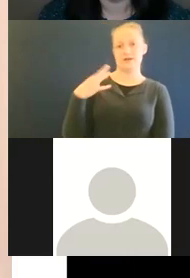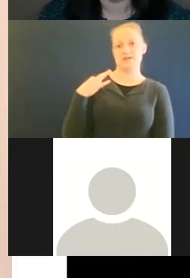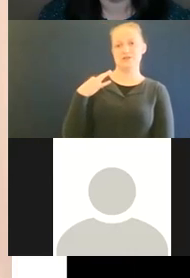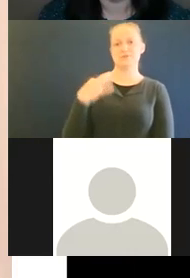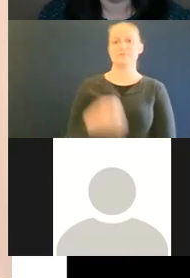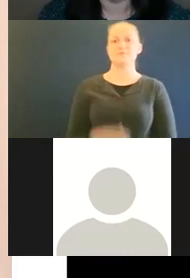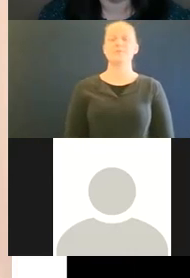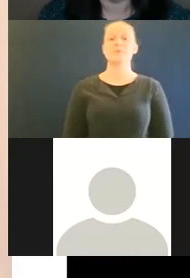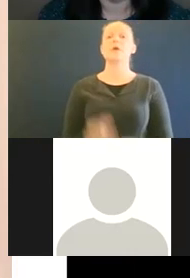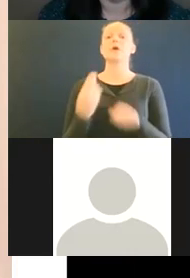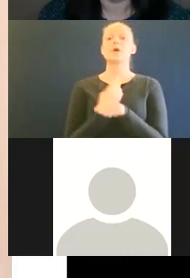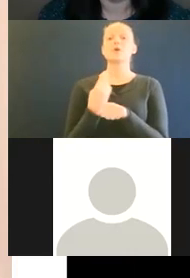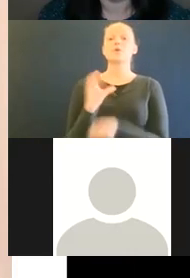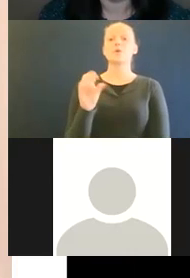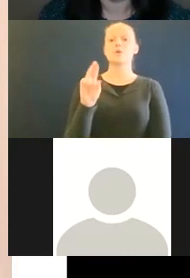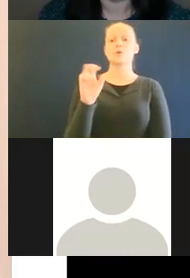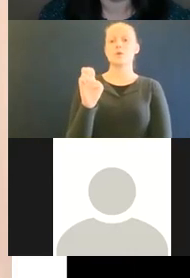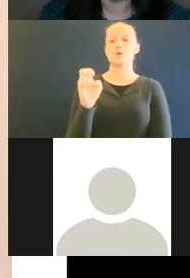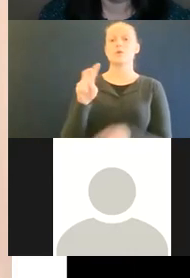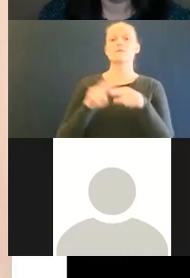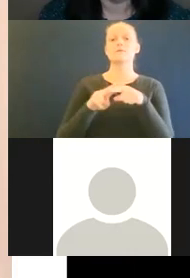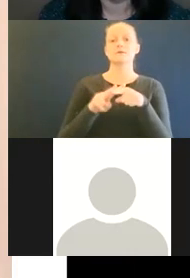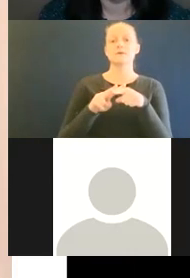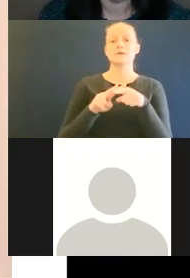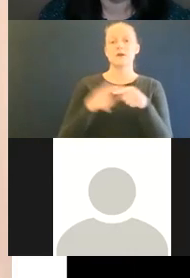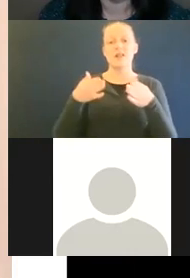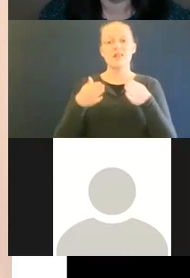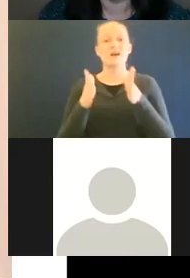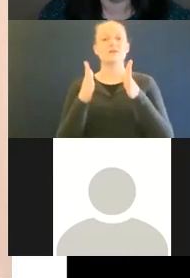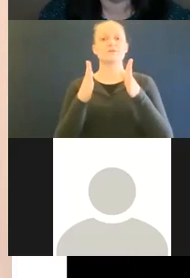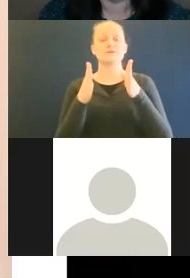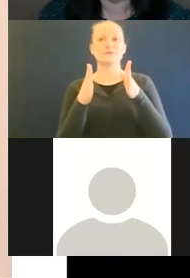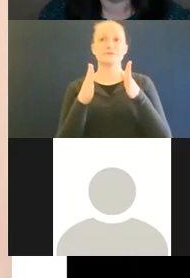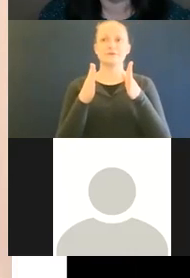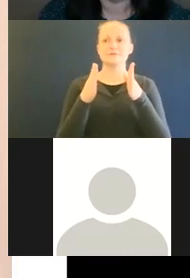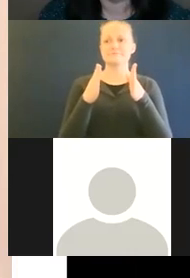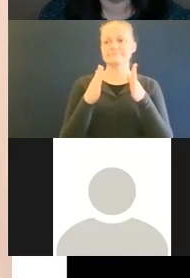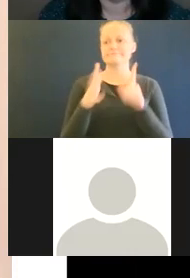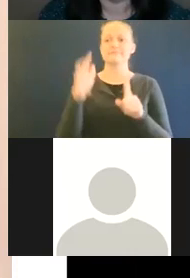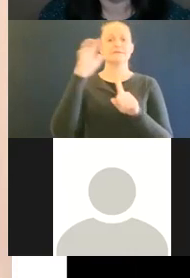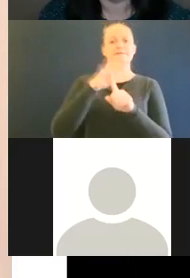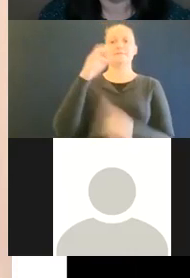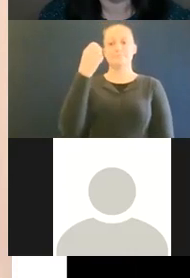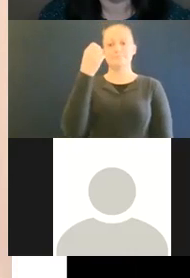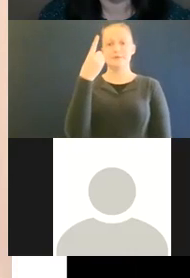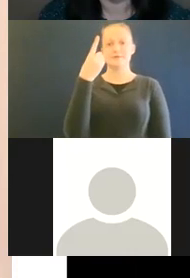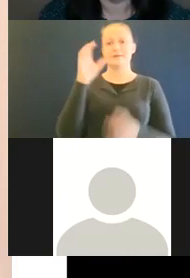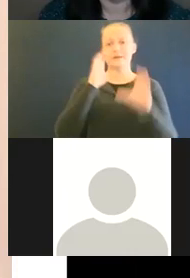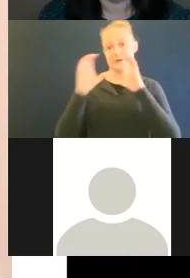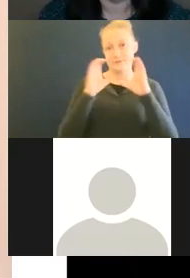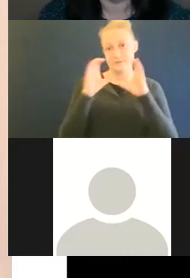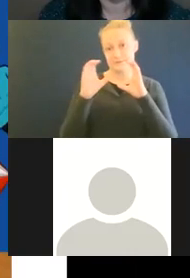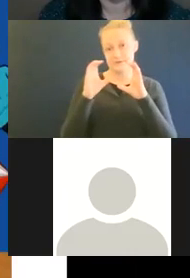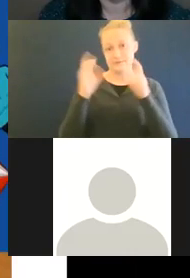using core vocabulary really gives you a big bang for your buck when understanding your communication partner.